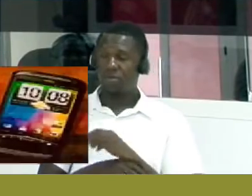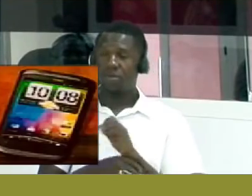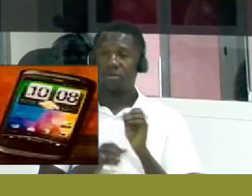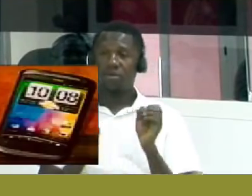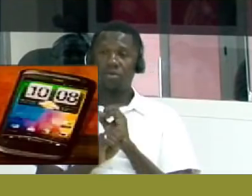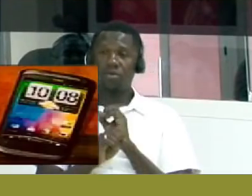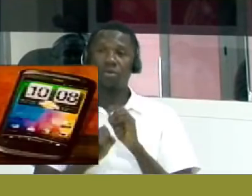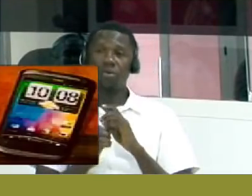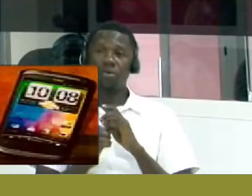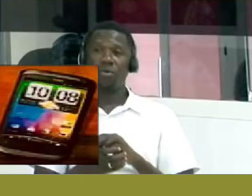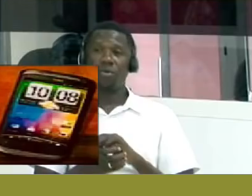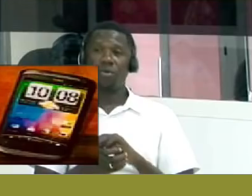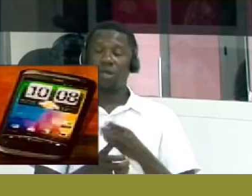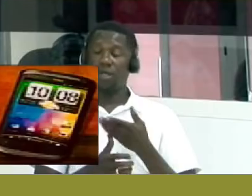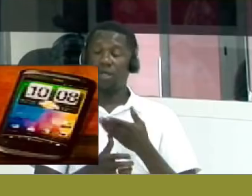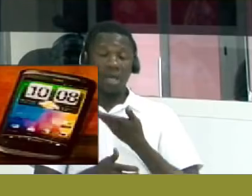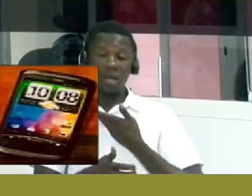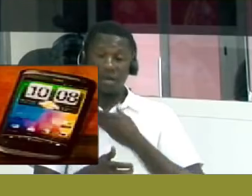I didn't have to see them.